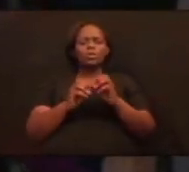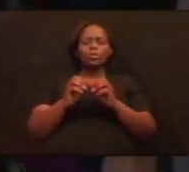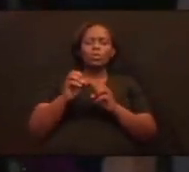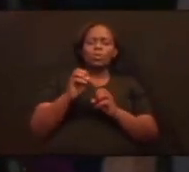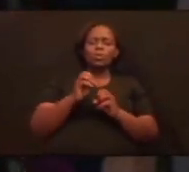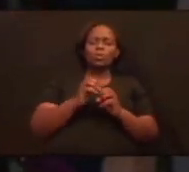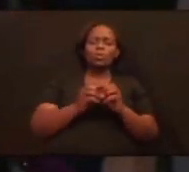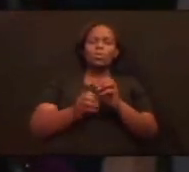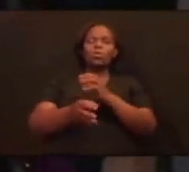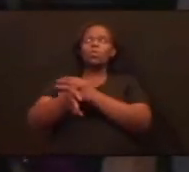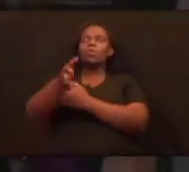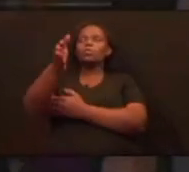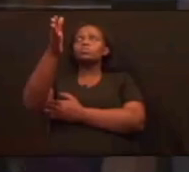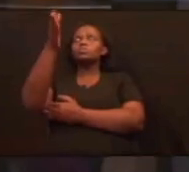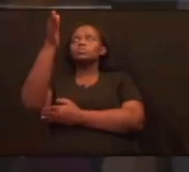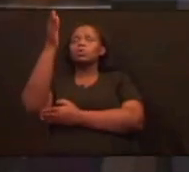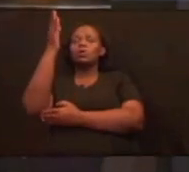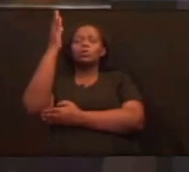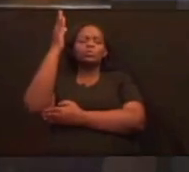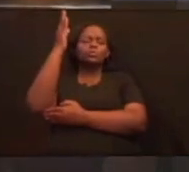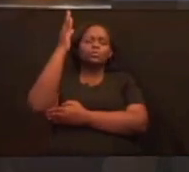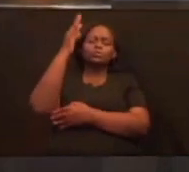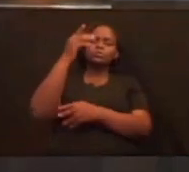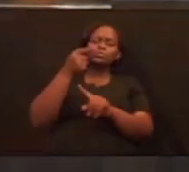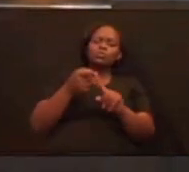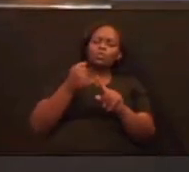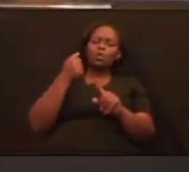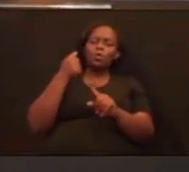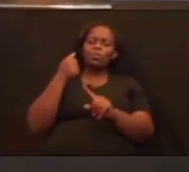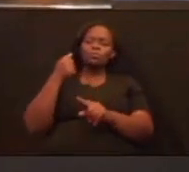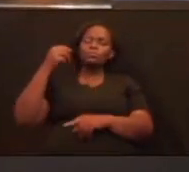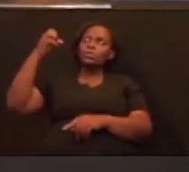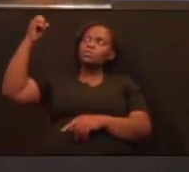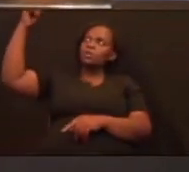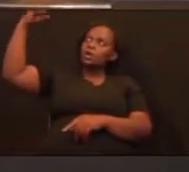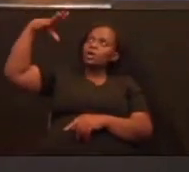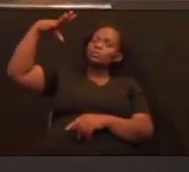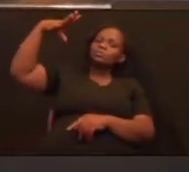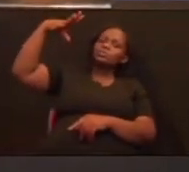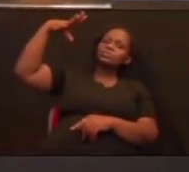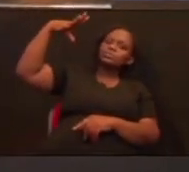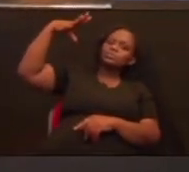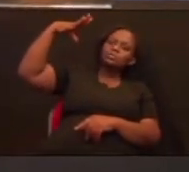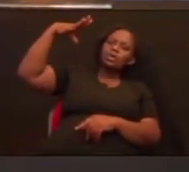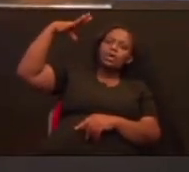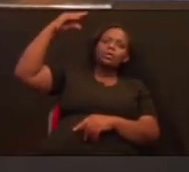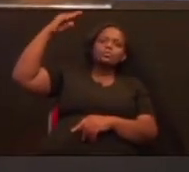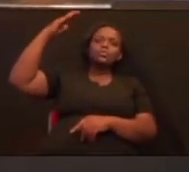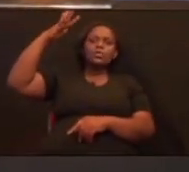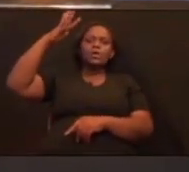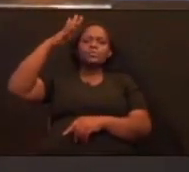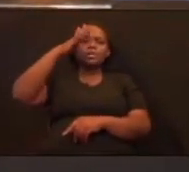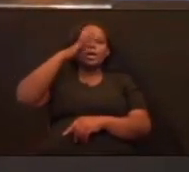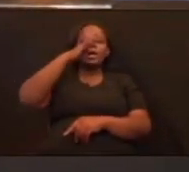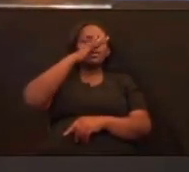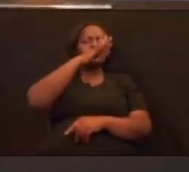Adonai. From the rising of the sun to